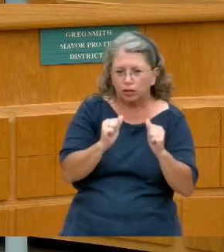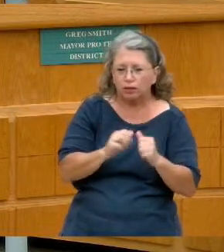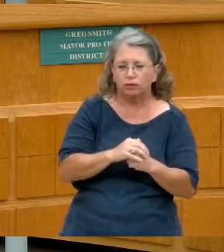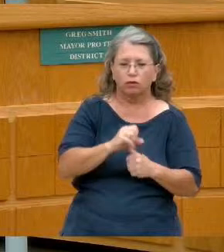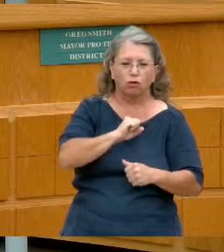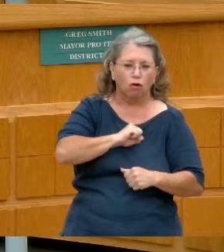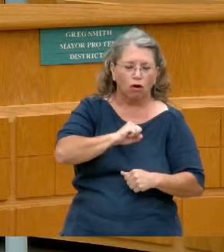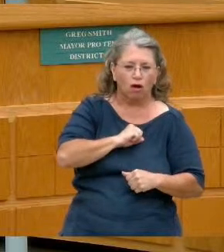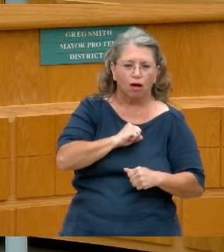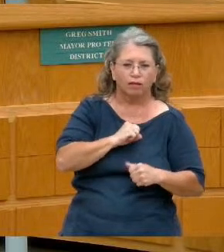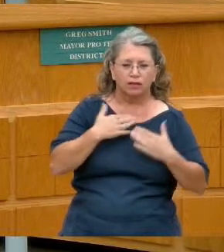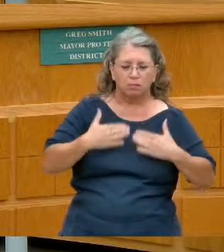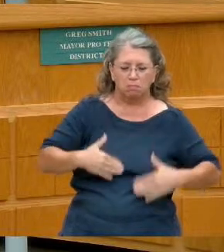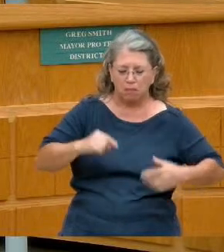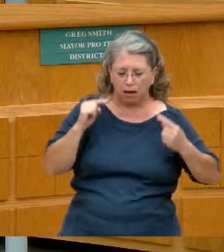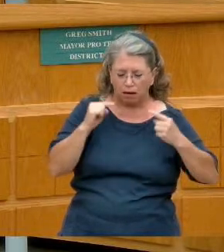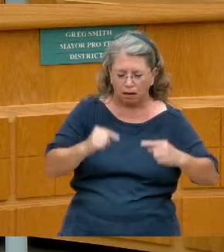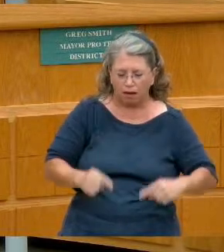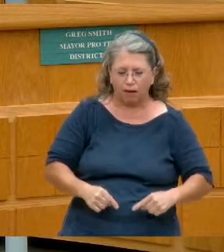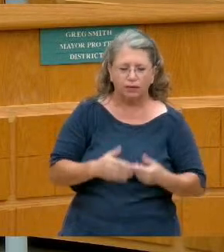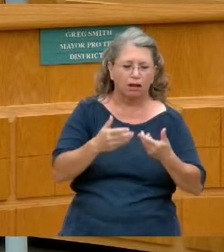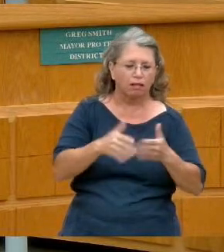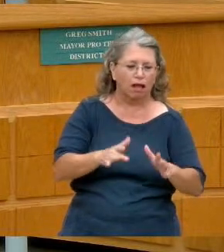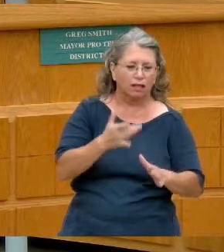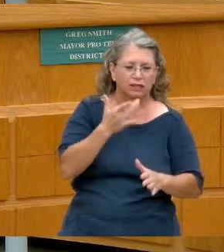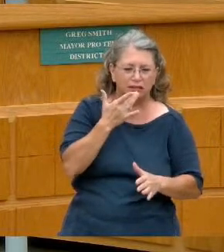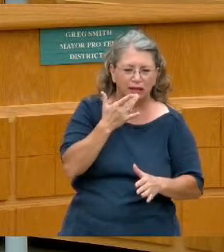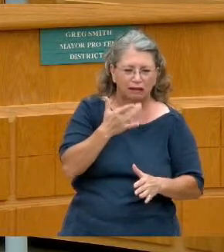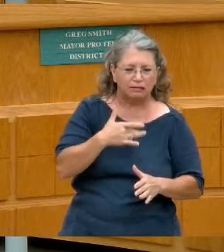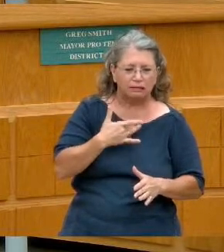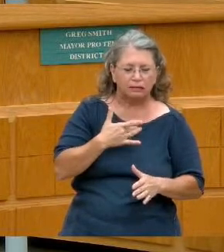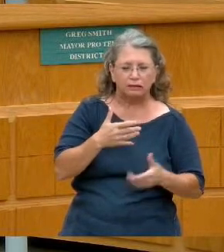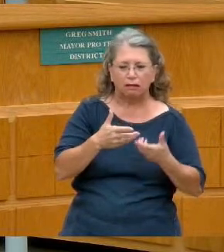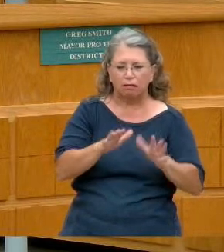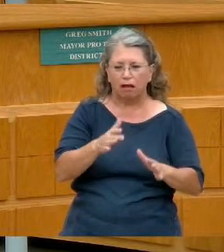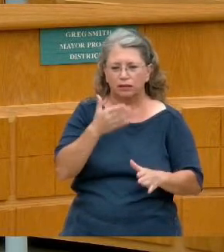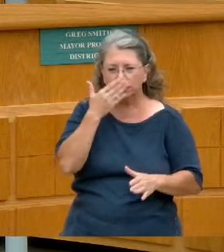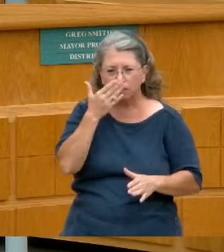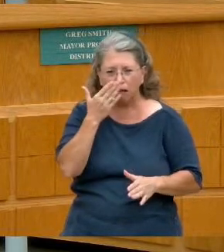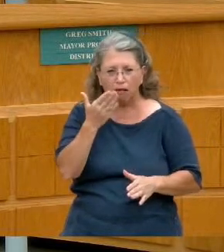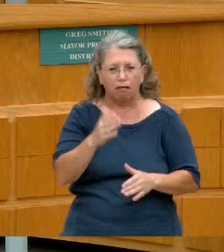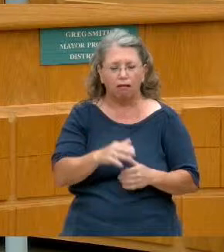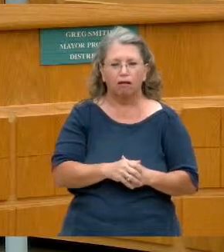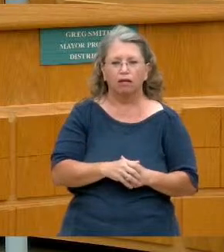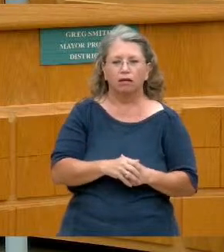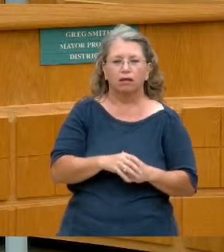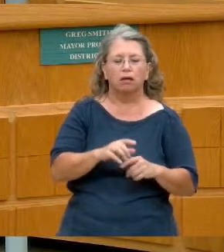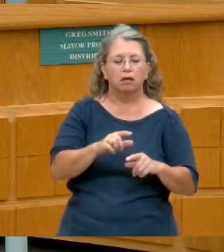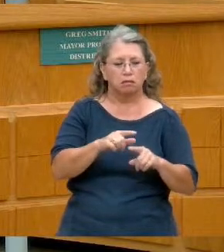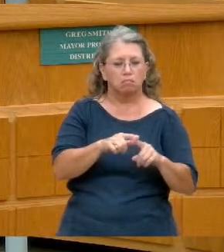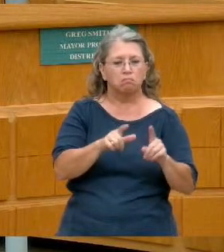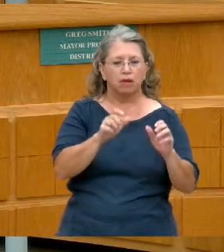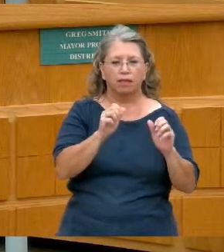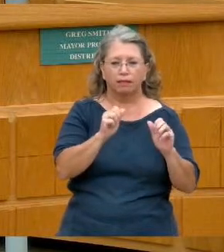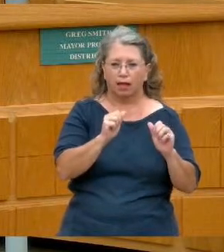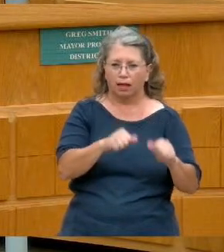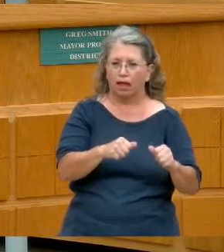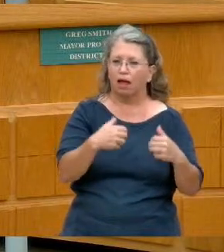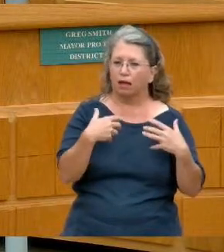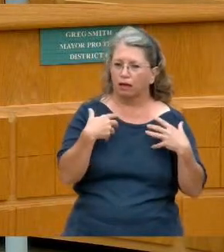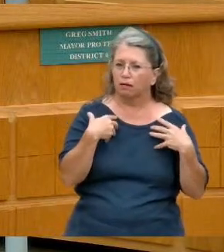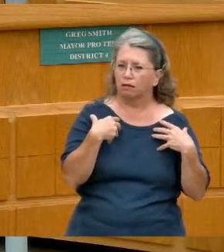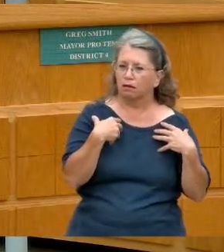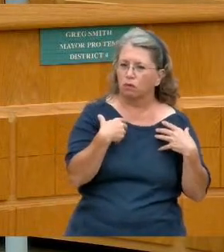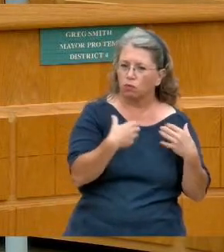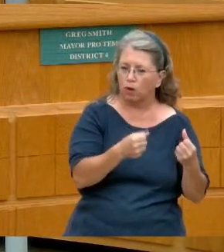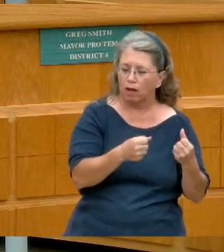aches, loss of taste, loss of smell, other classic COVID-19, but they can get over it. But as soon as they